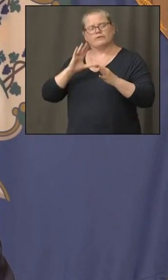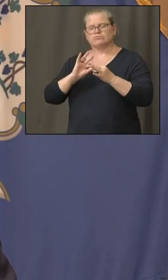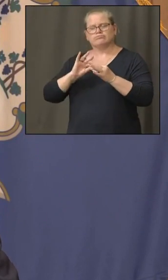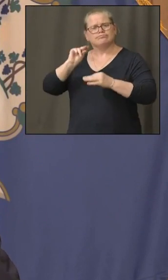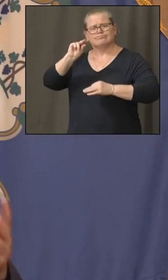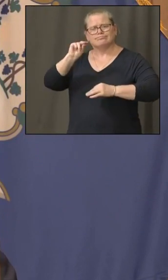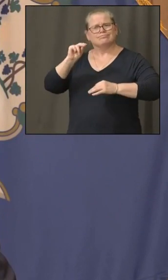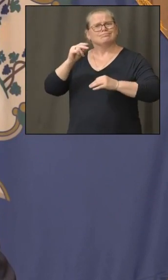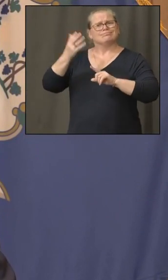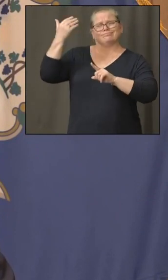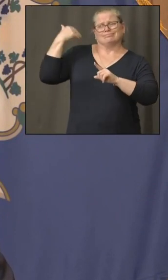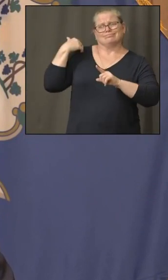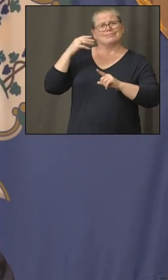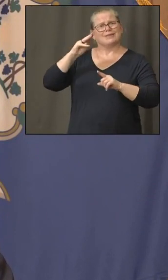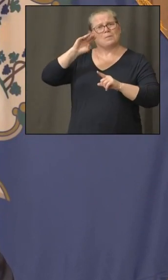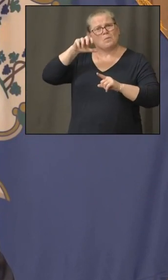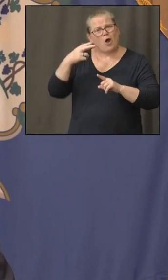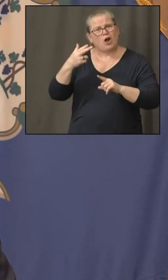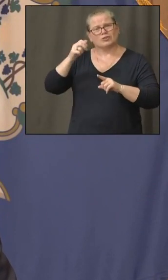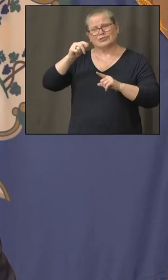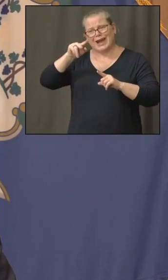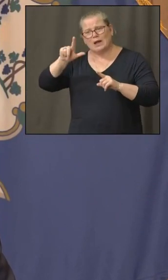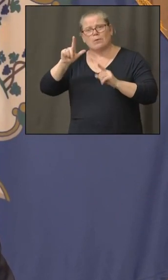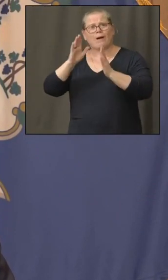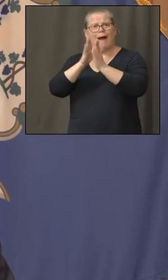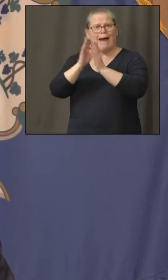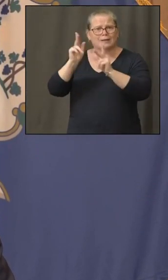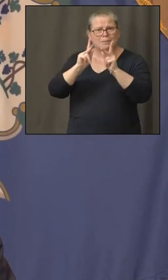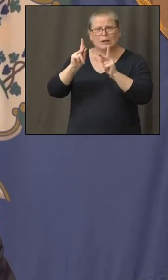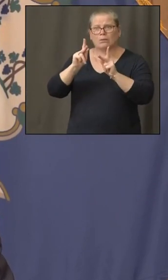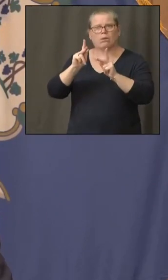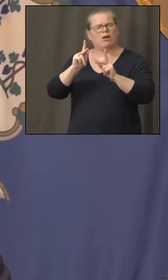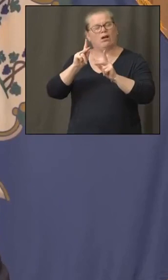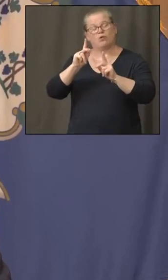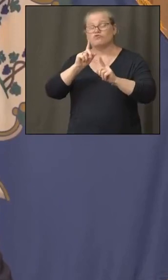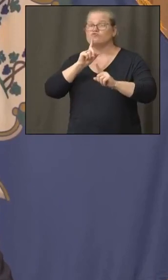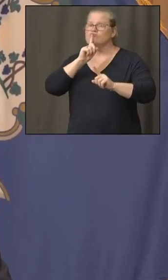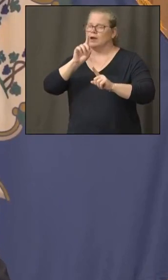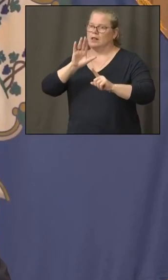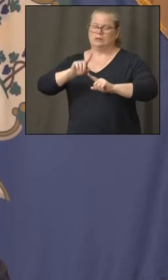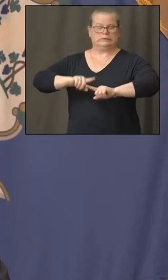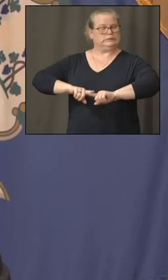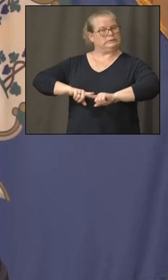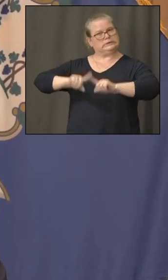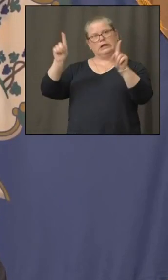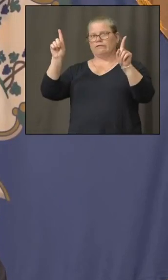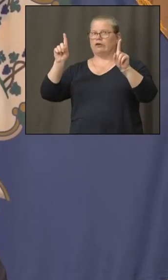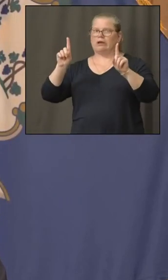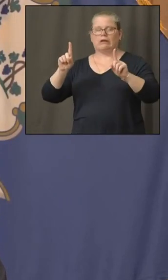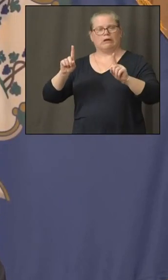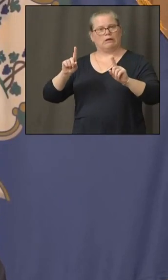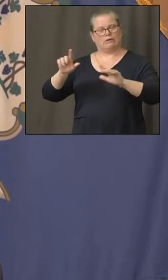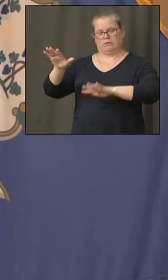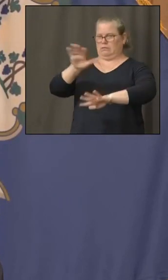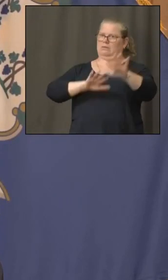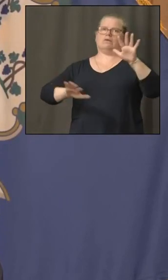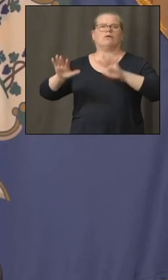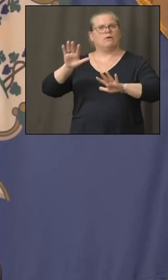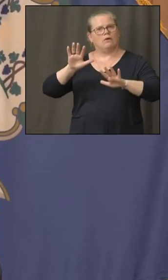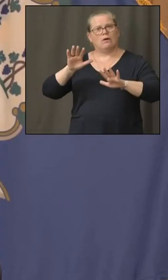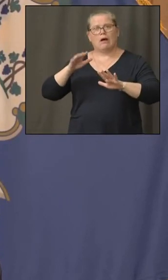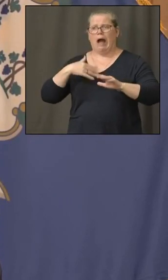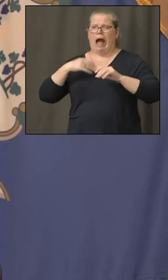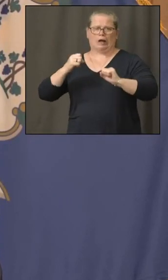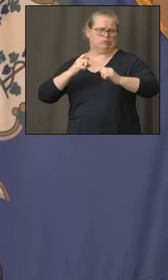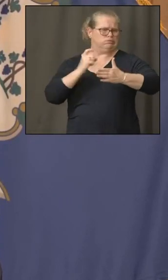and wearing the mask and keeping your distance. And I could have been slapping fines and being heavy-handed, but that was not the